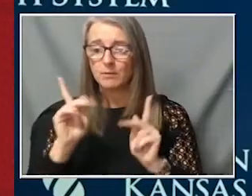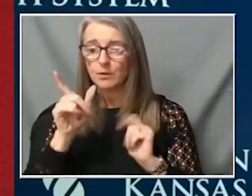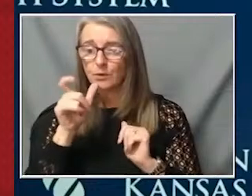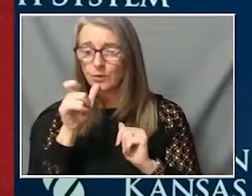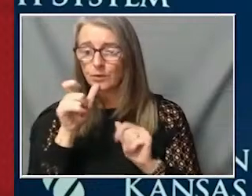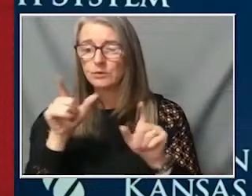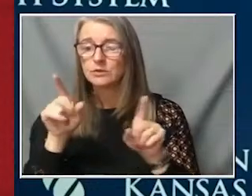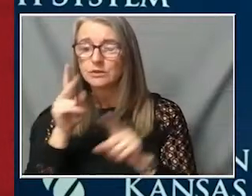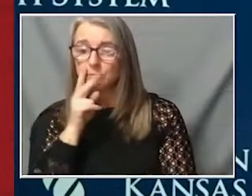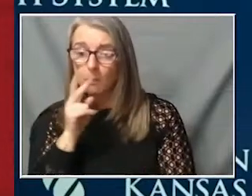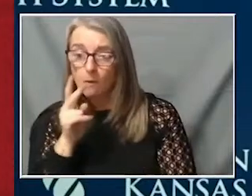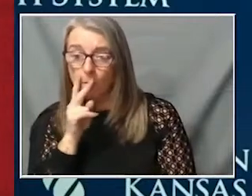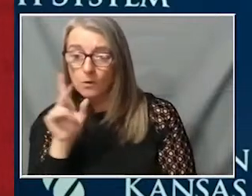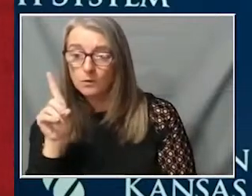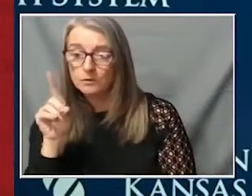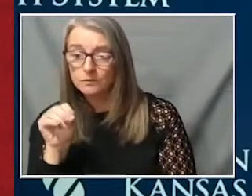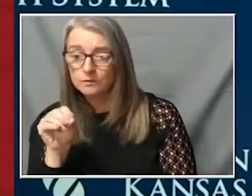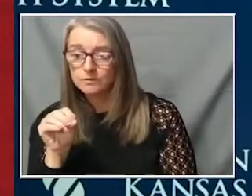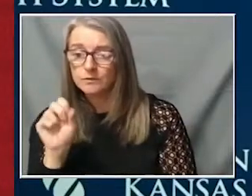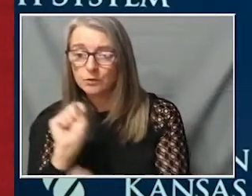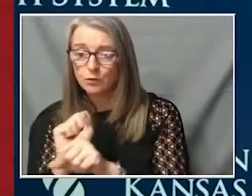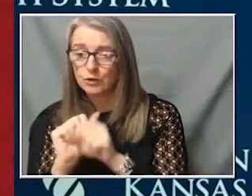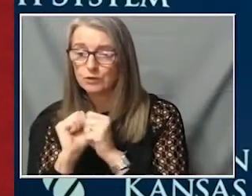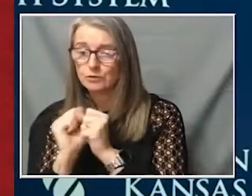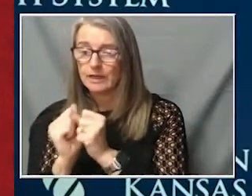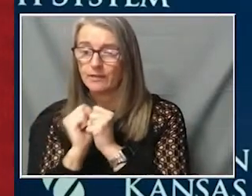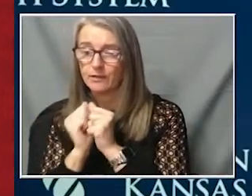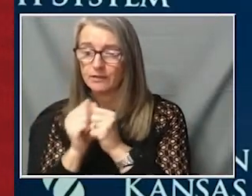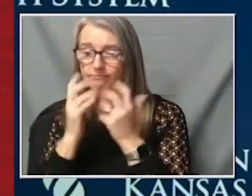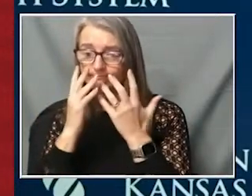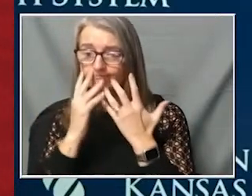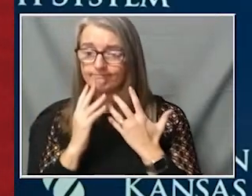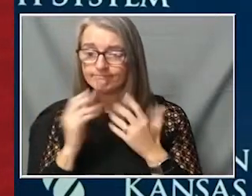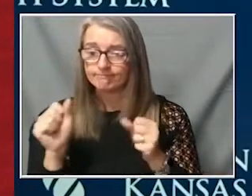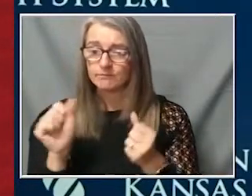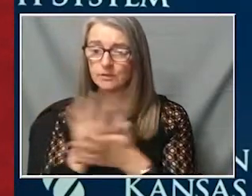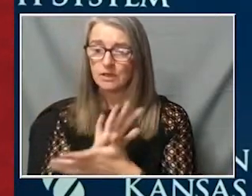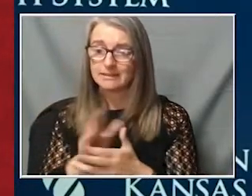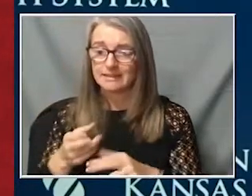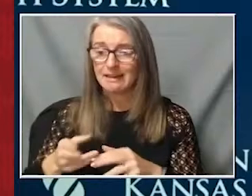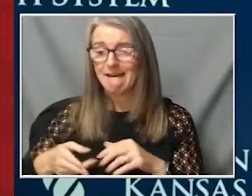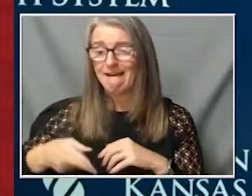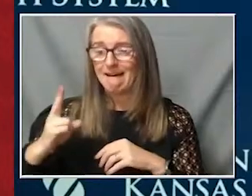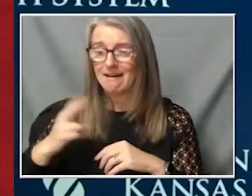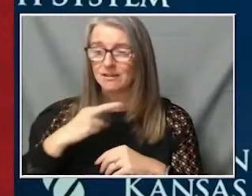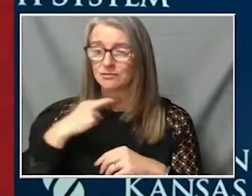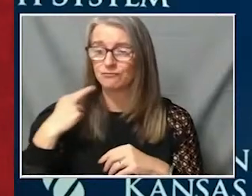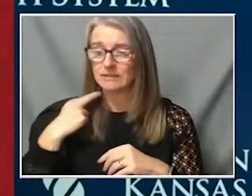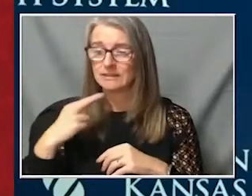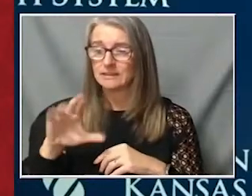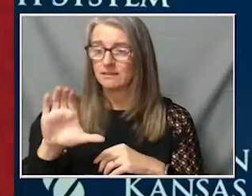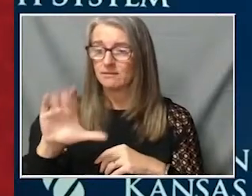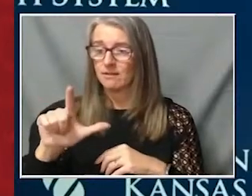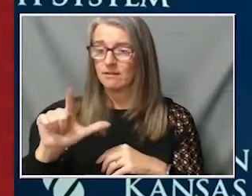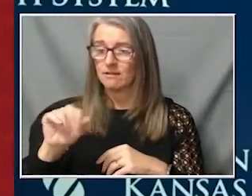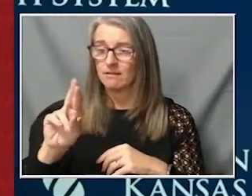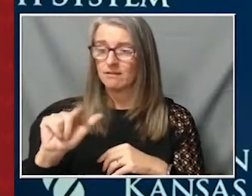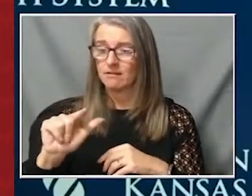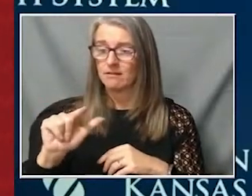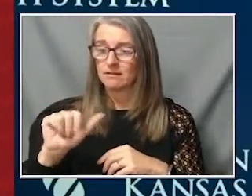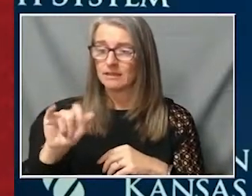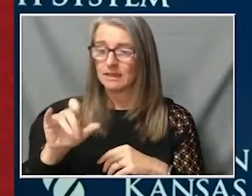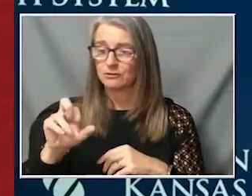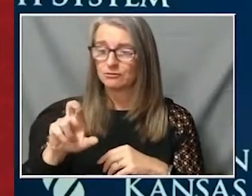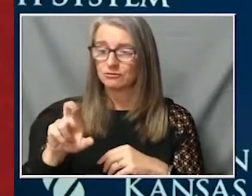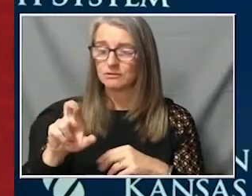also smoke, they work together, unfortunately, and cause even higher rates of lung cancer. So it's a